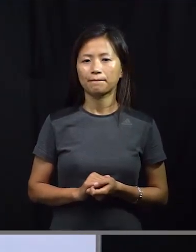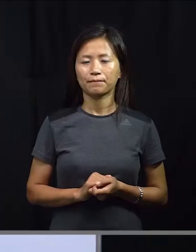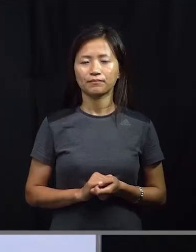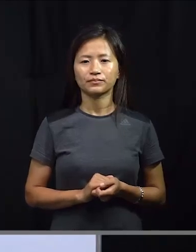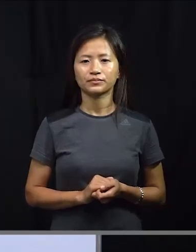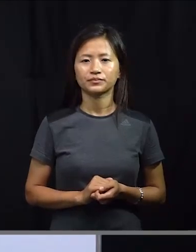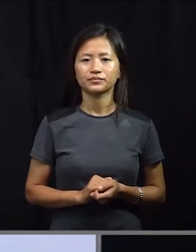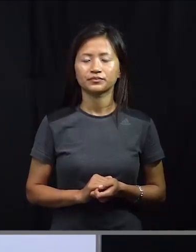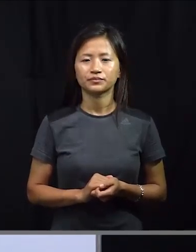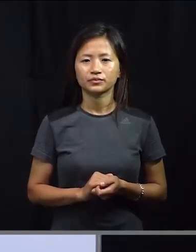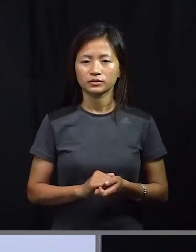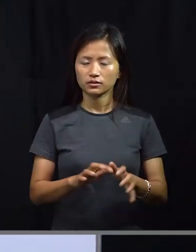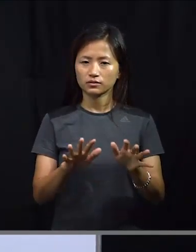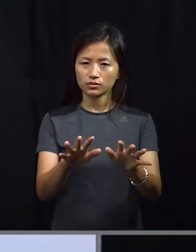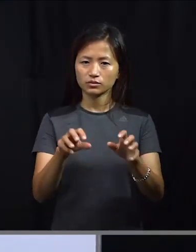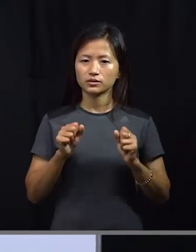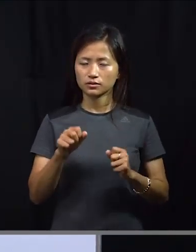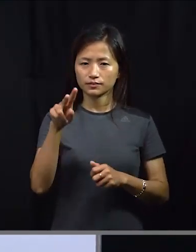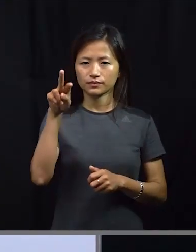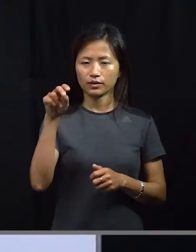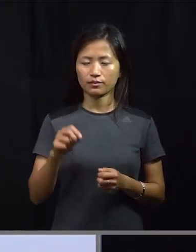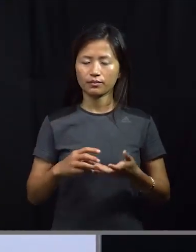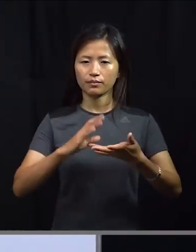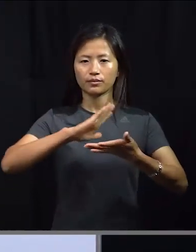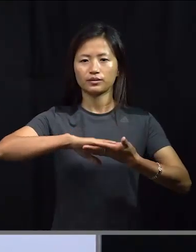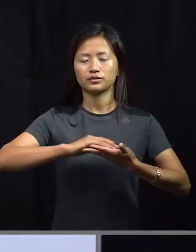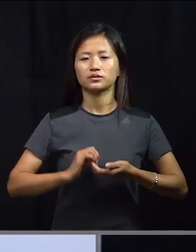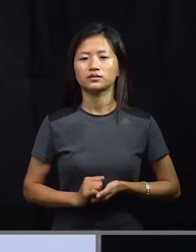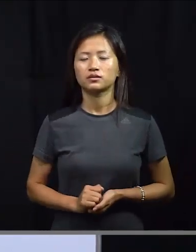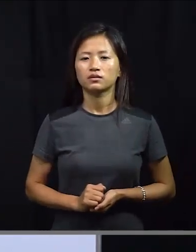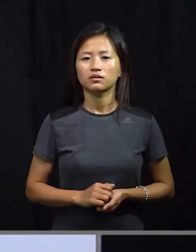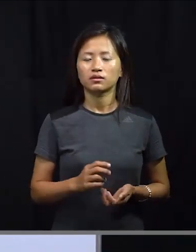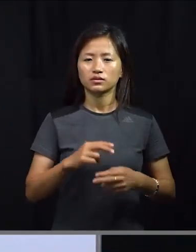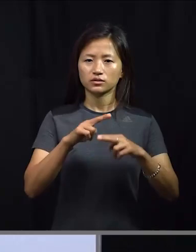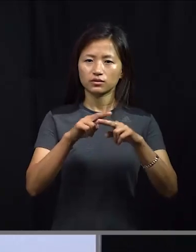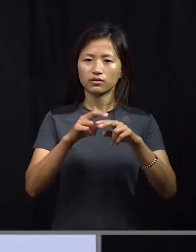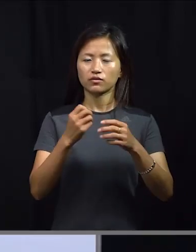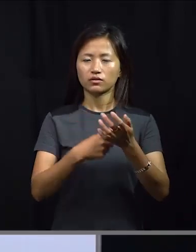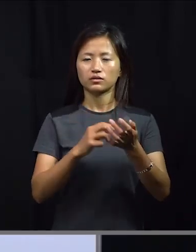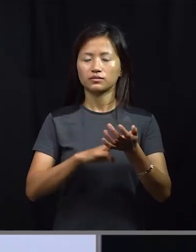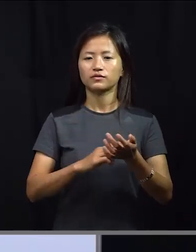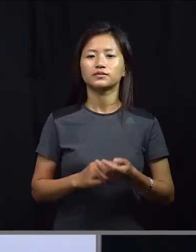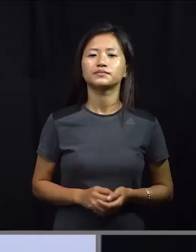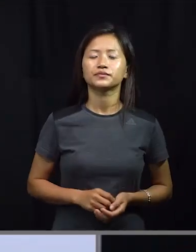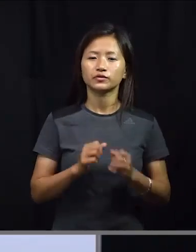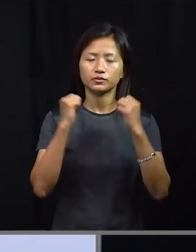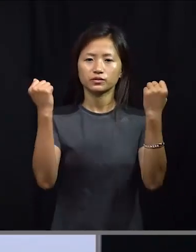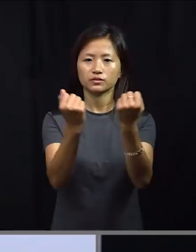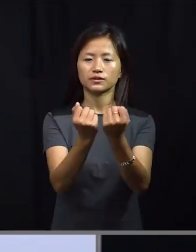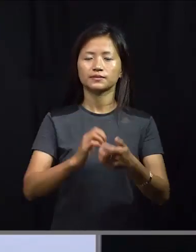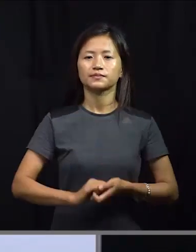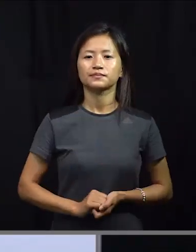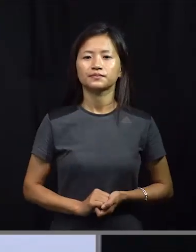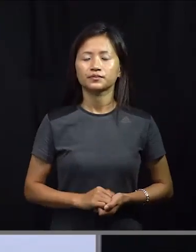K-A-N-Y-A-D-A-N-A, which means the acceptable form of marriage, and this other form are not acceptable by the society.